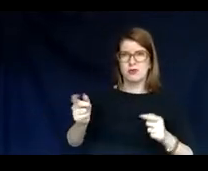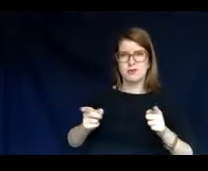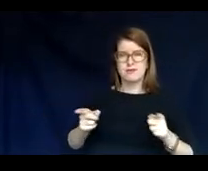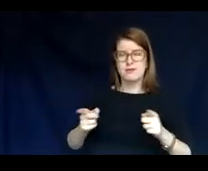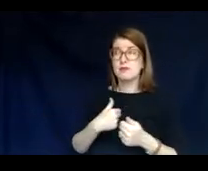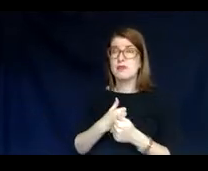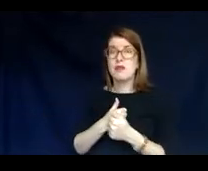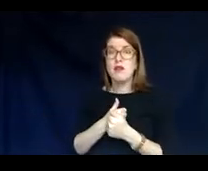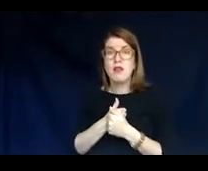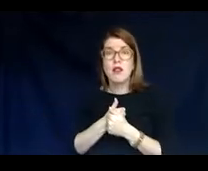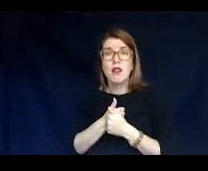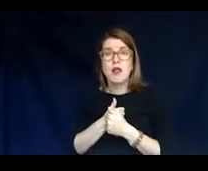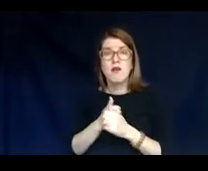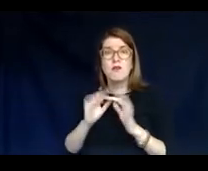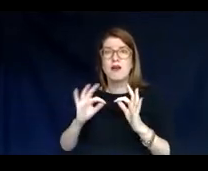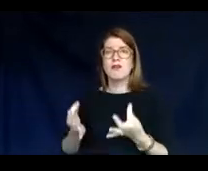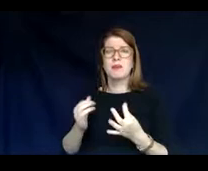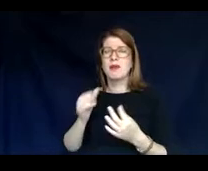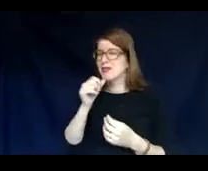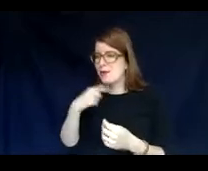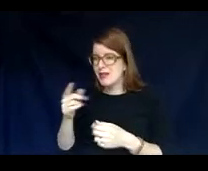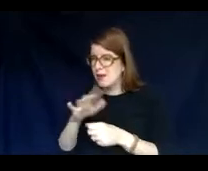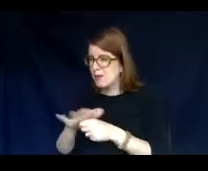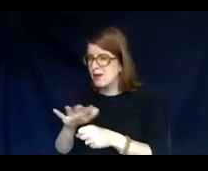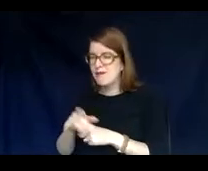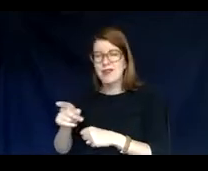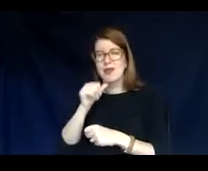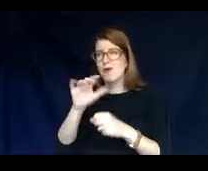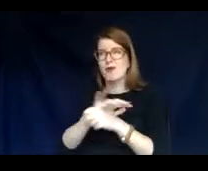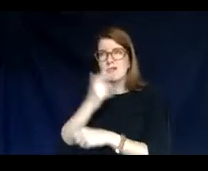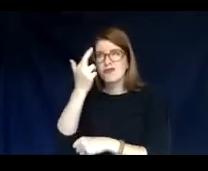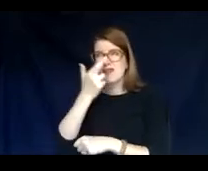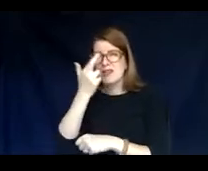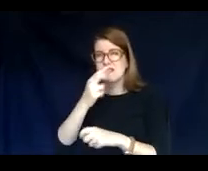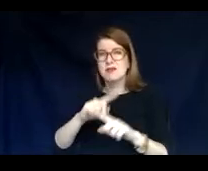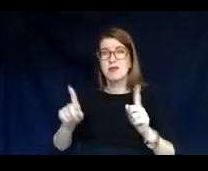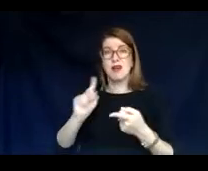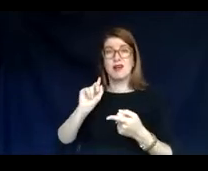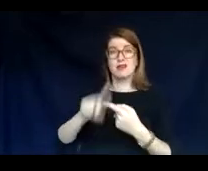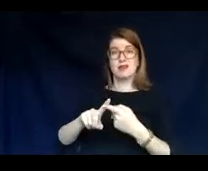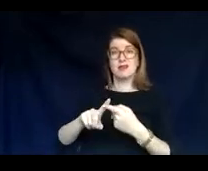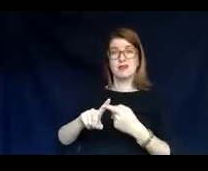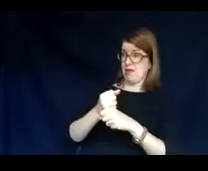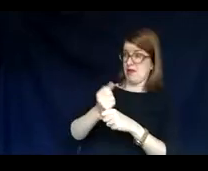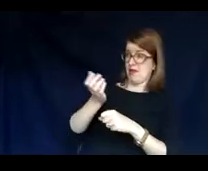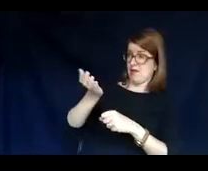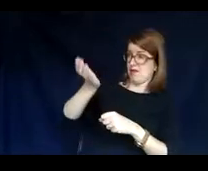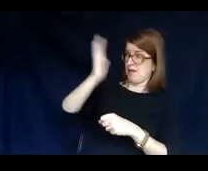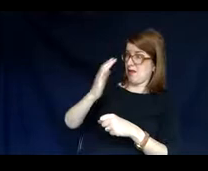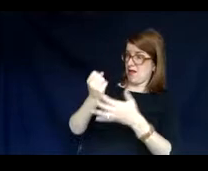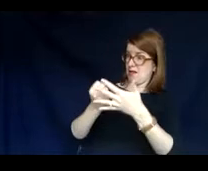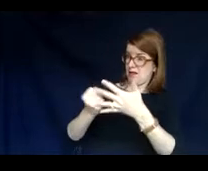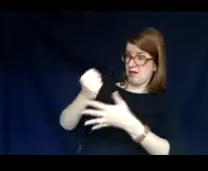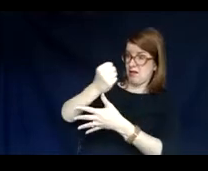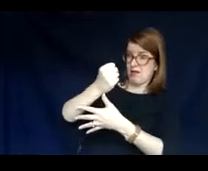than I tell them and more than they realize. But until I make my first love and faithfulness to God,